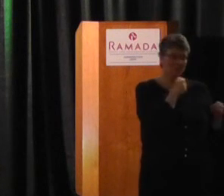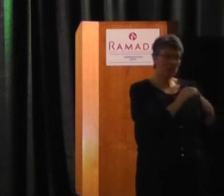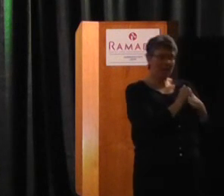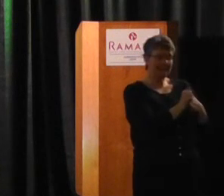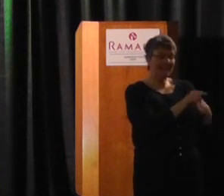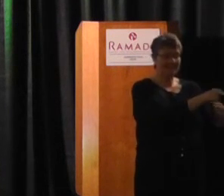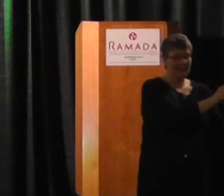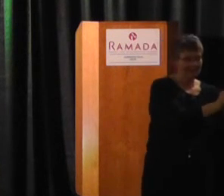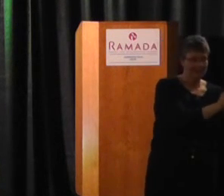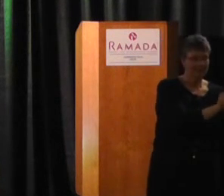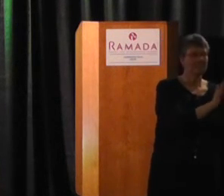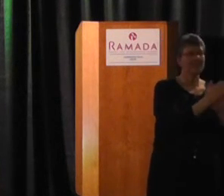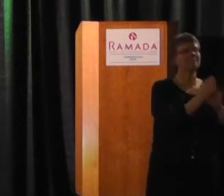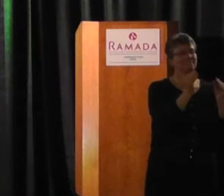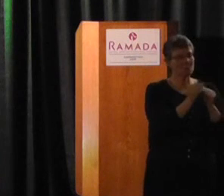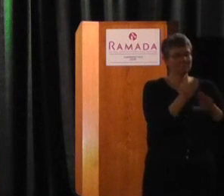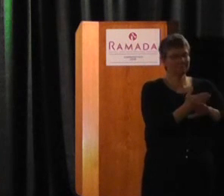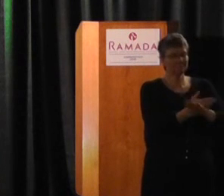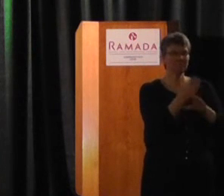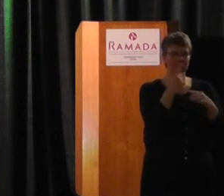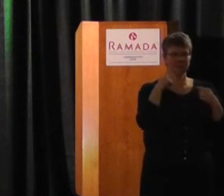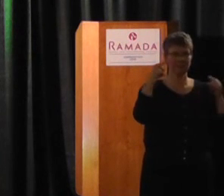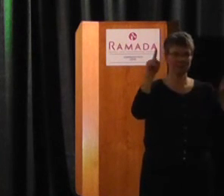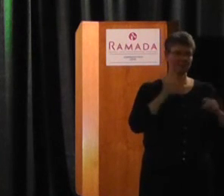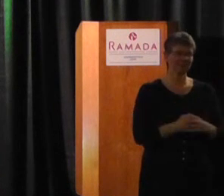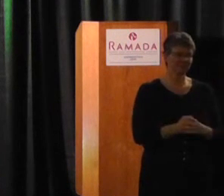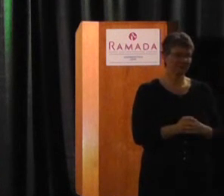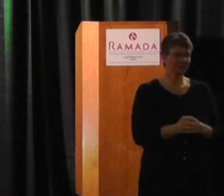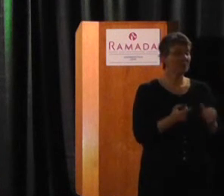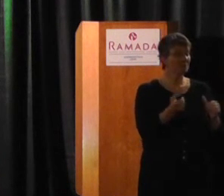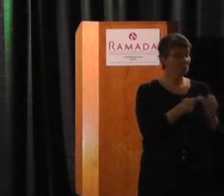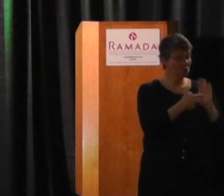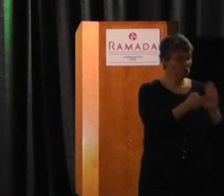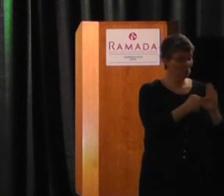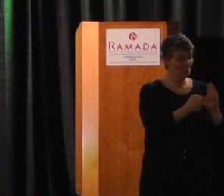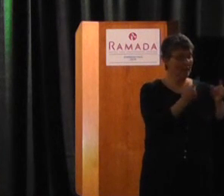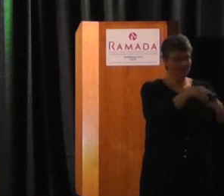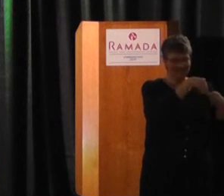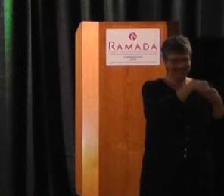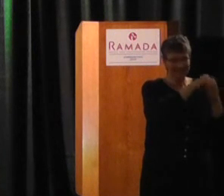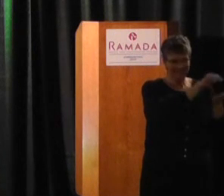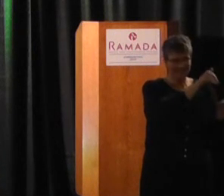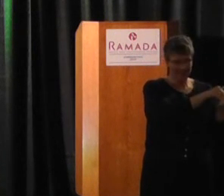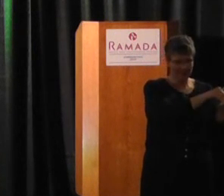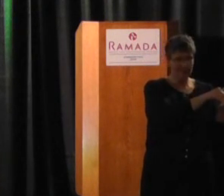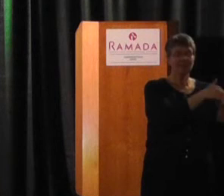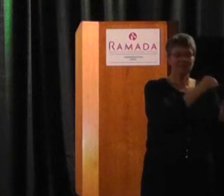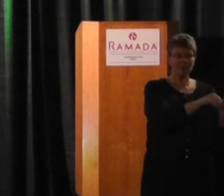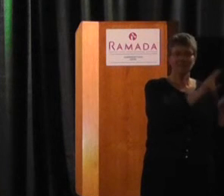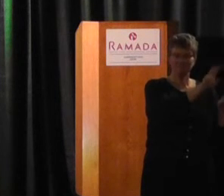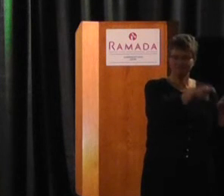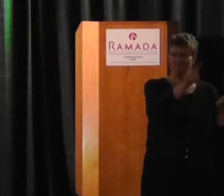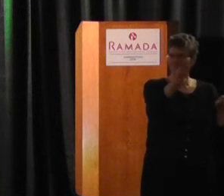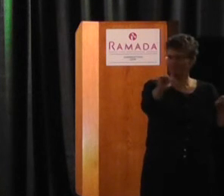before. Since our first Confusement Show at the Nina Haggerty Stollery Gallery, Scott's show has been shown in many different places around